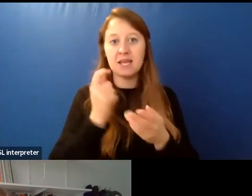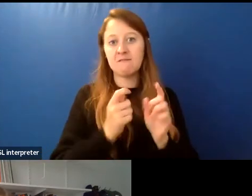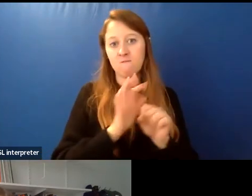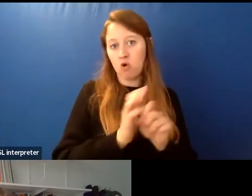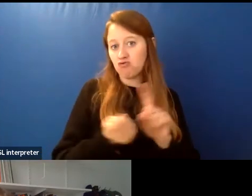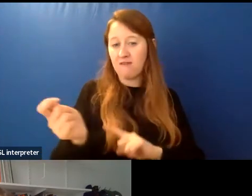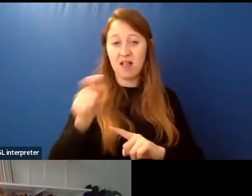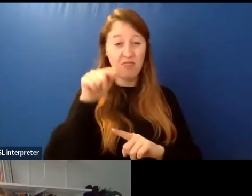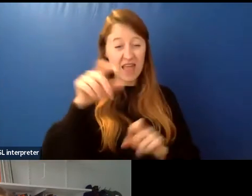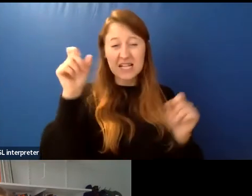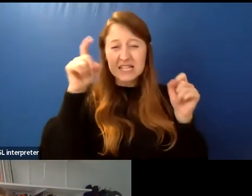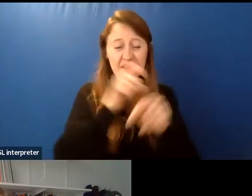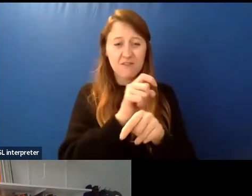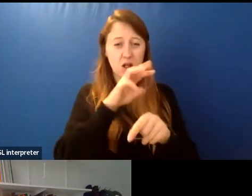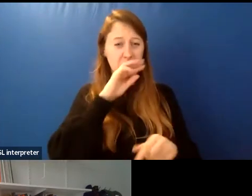difficult.